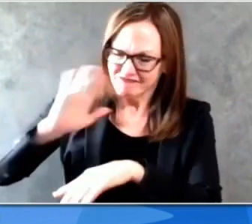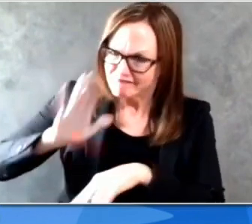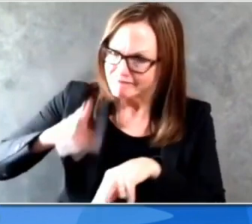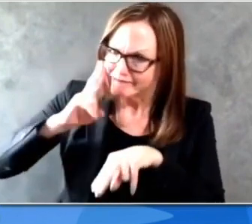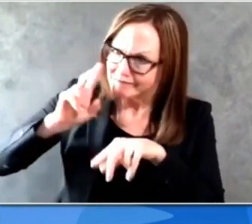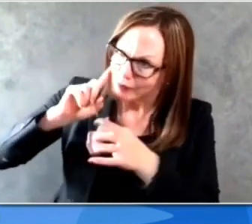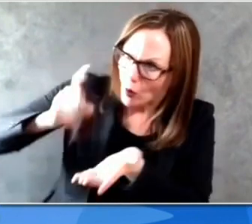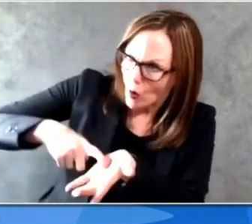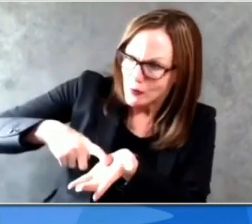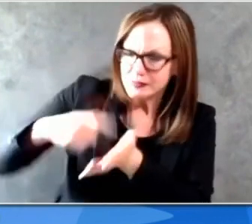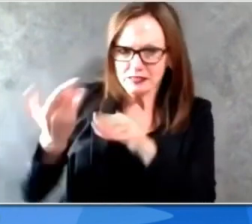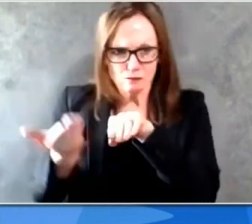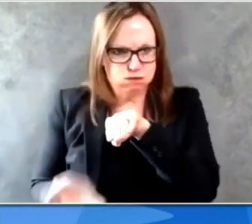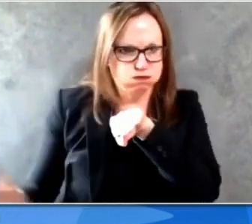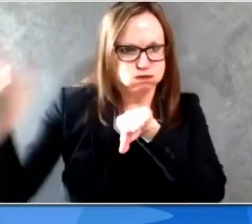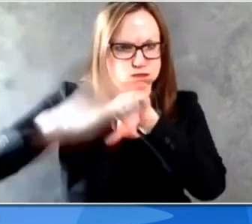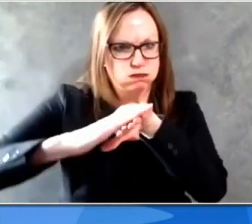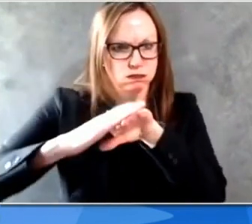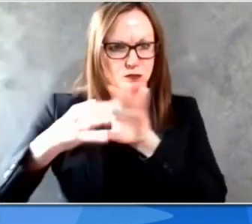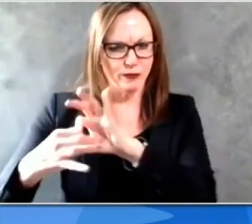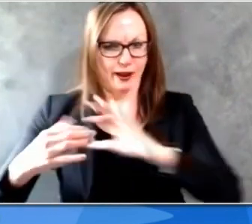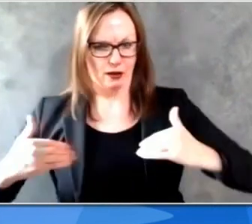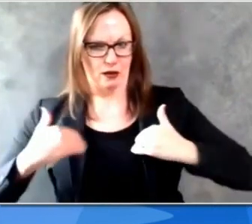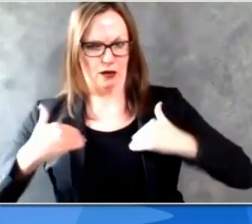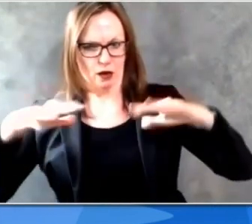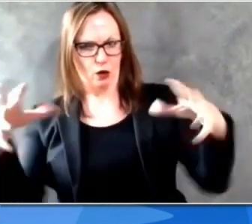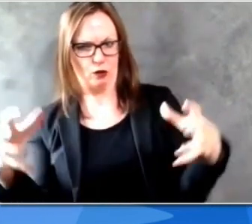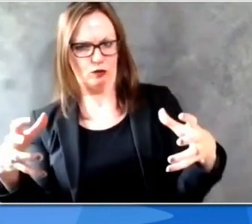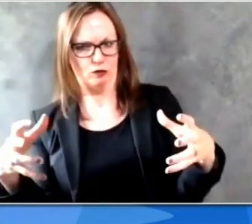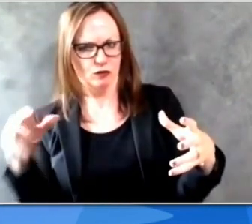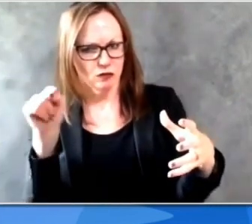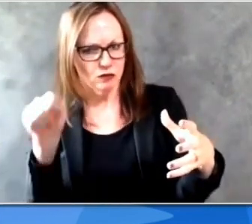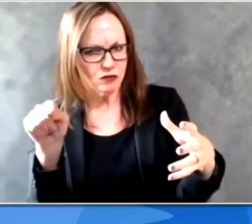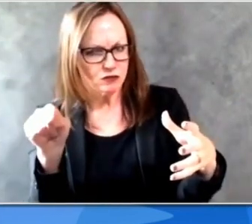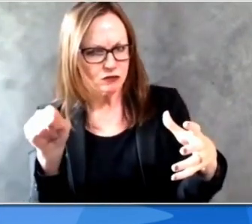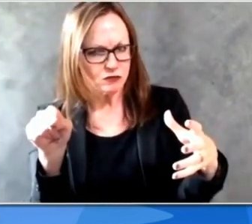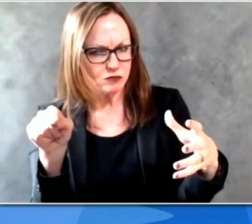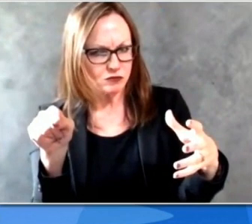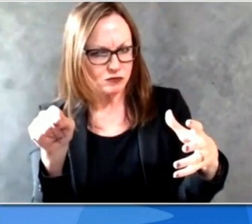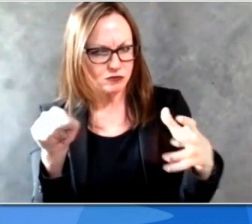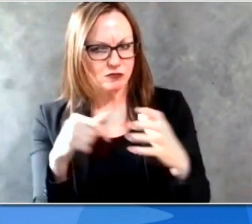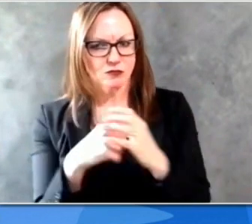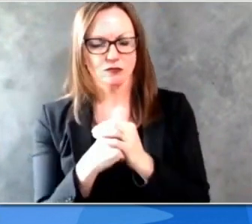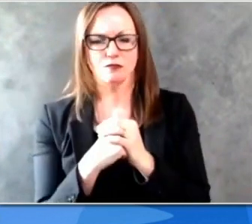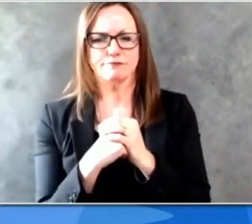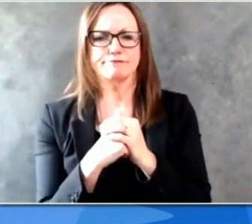with some of these people who are in the new cases, is there one or two